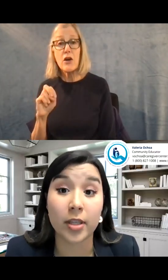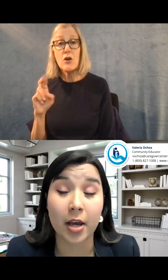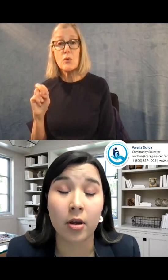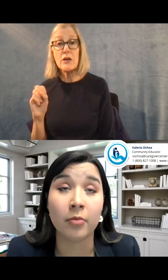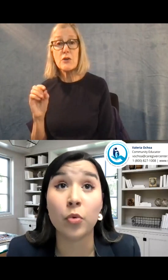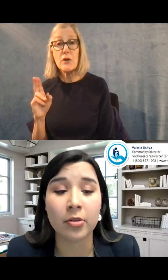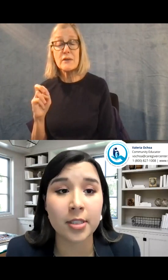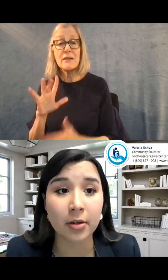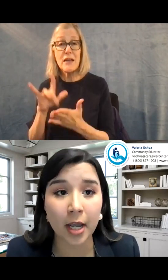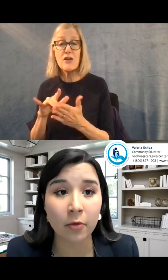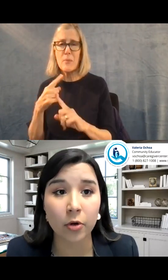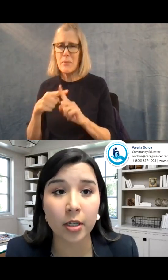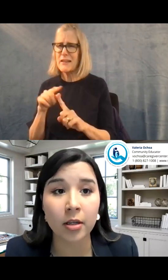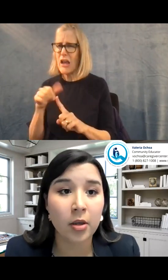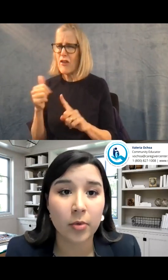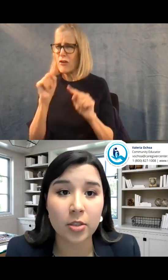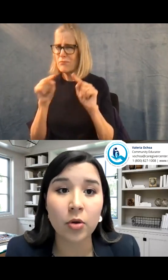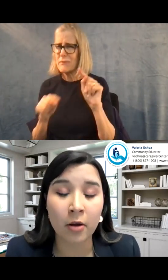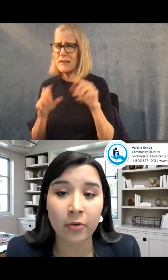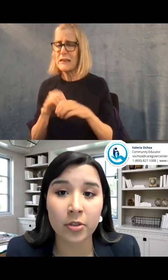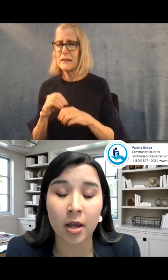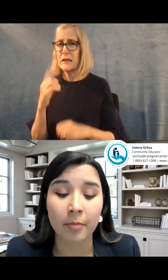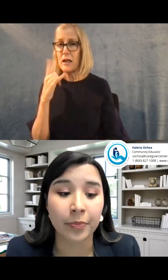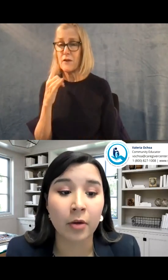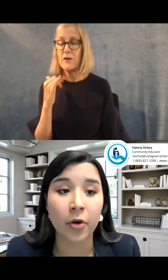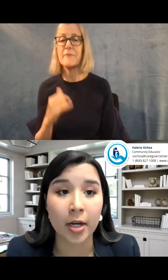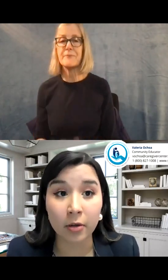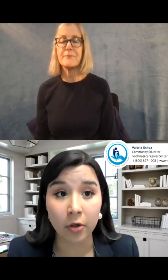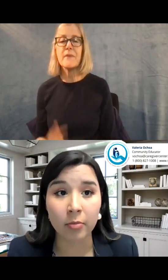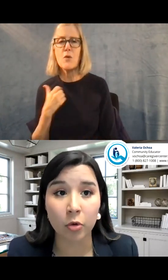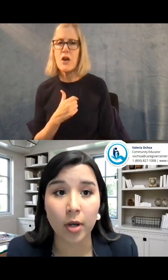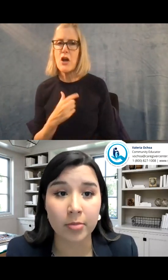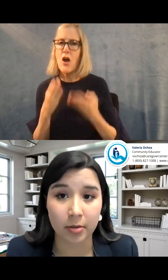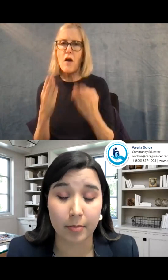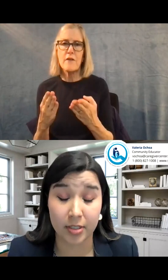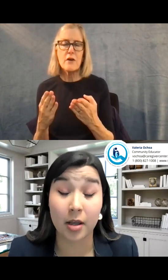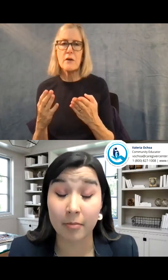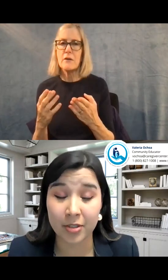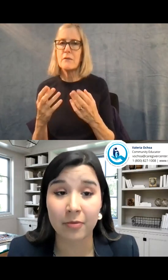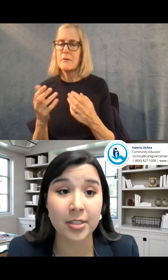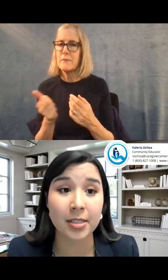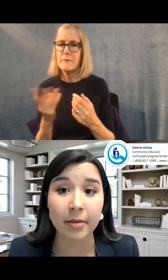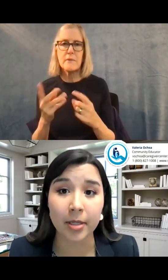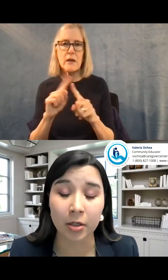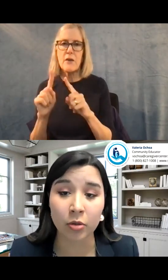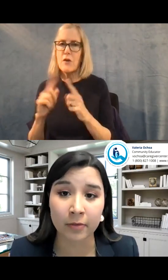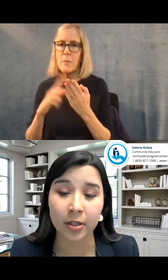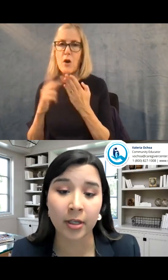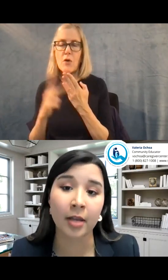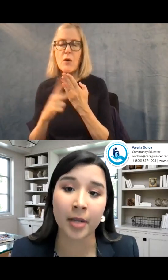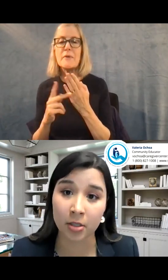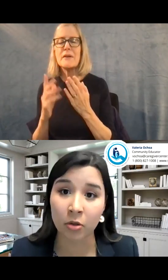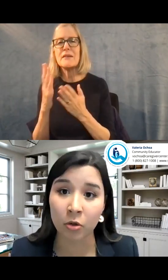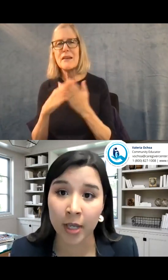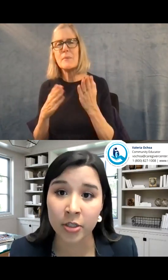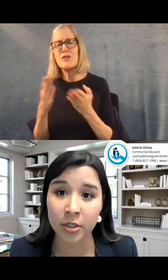Centers throughout the state of California, we do offer a variety of other programs. Some services may be a little different,